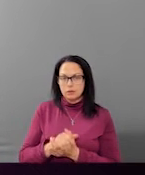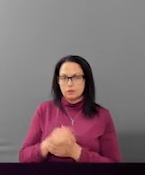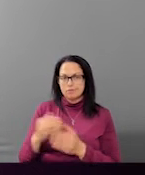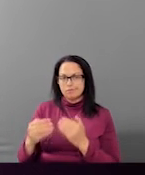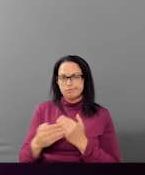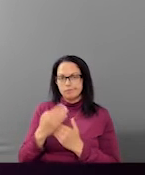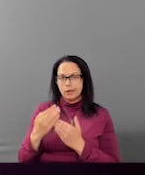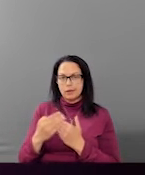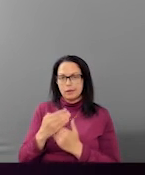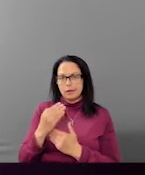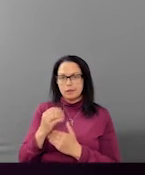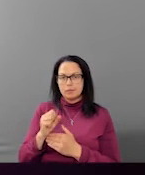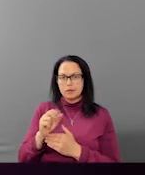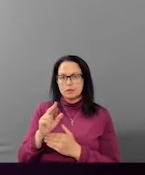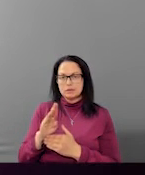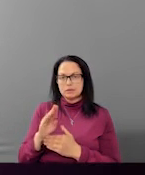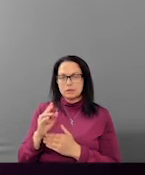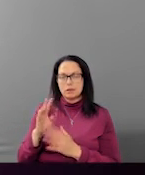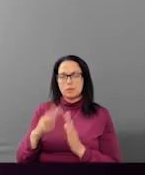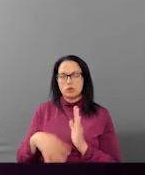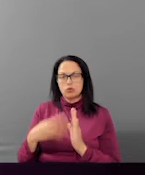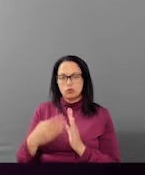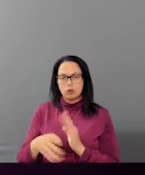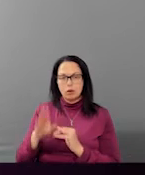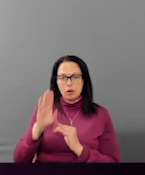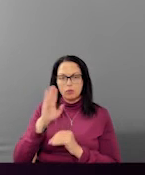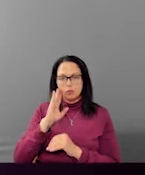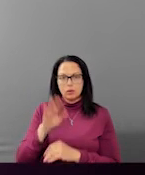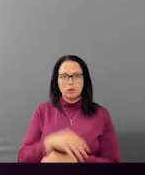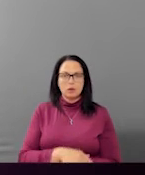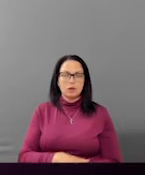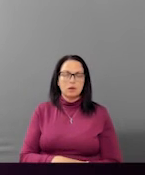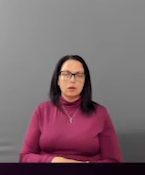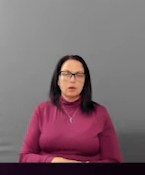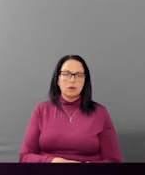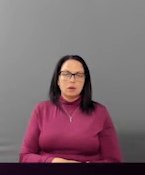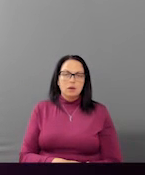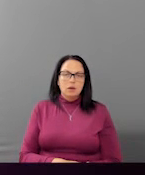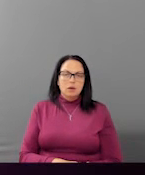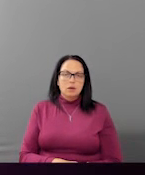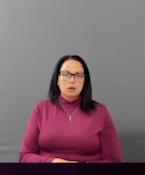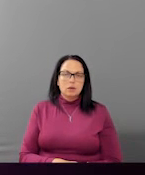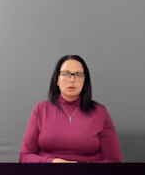Miami subgraph. Oh, this has to be uppercase.